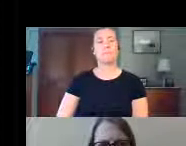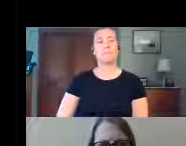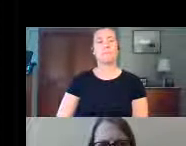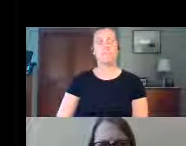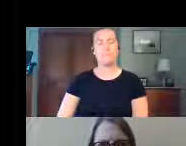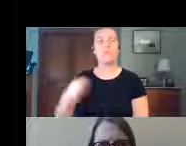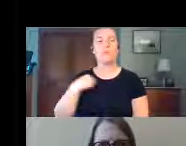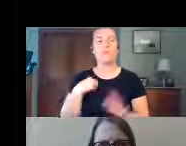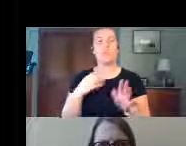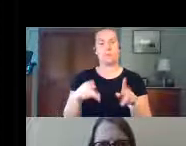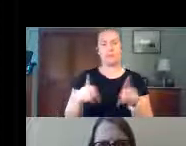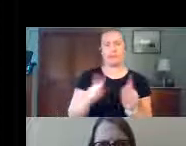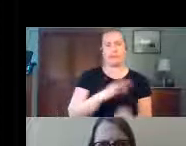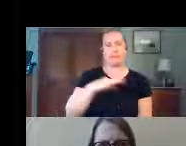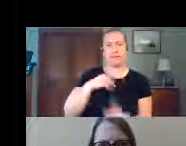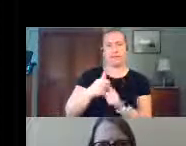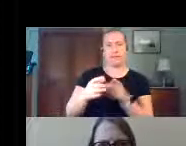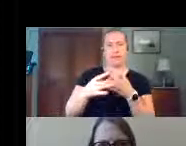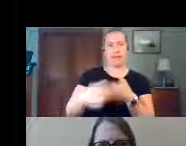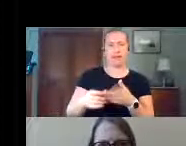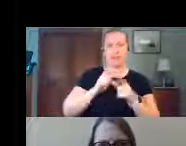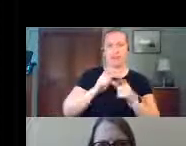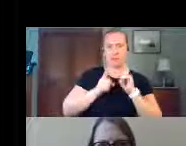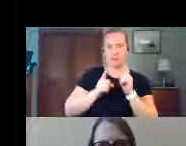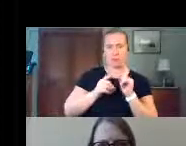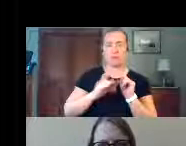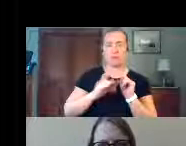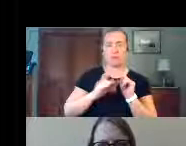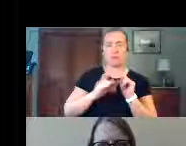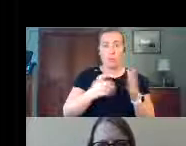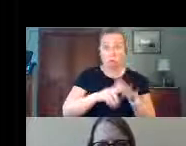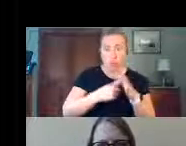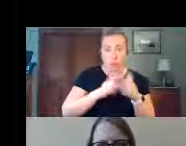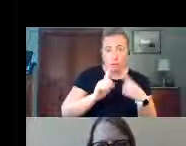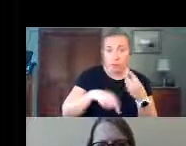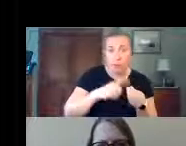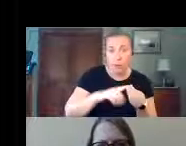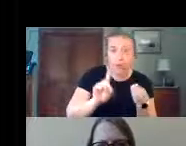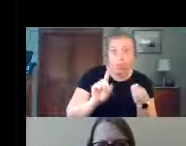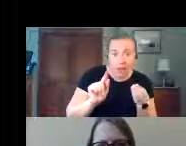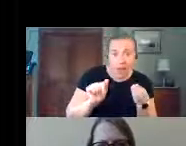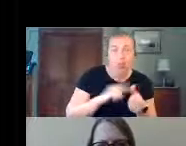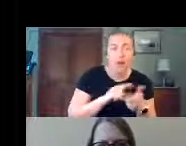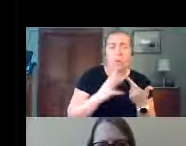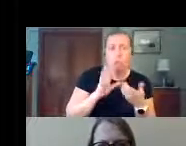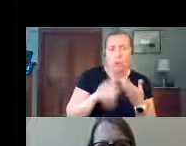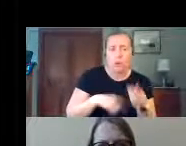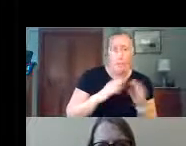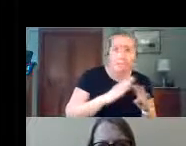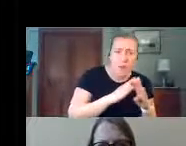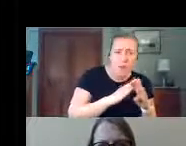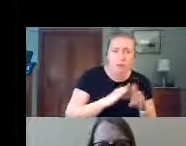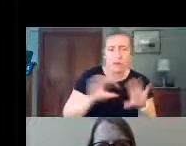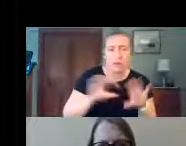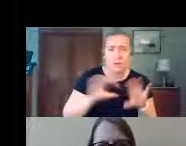the conversation. Do they want to start with talking about their data? Do they want to start with talking about barriers and action planning? And then providing them